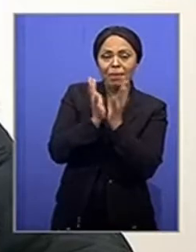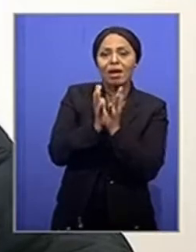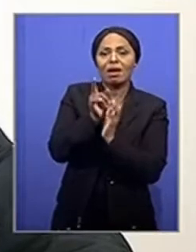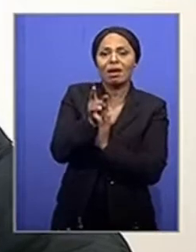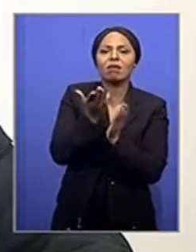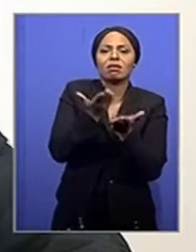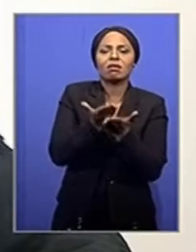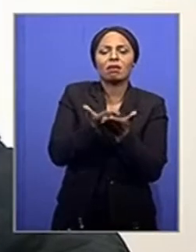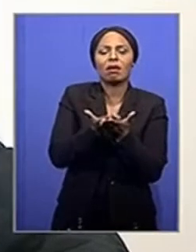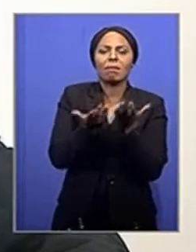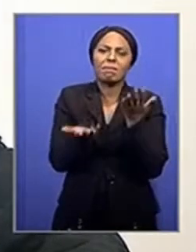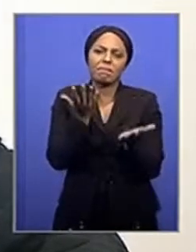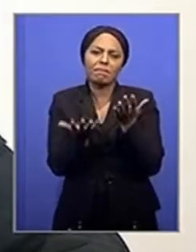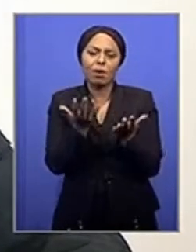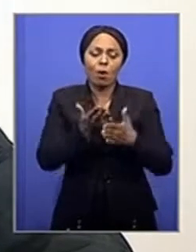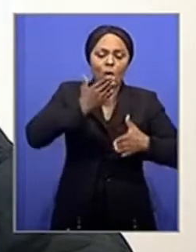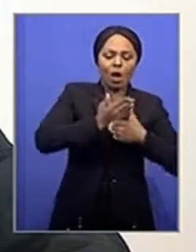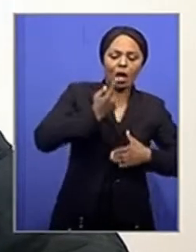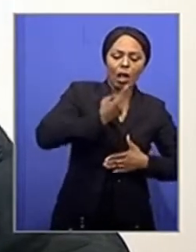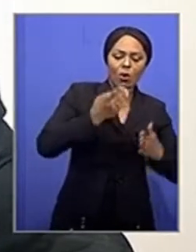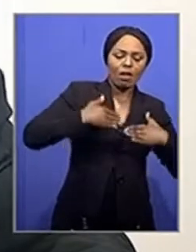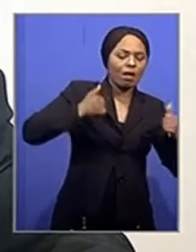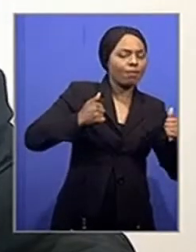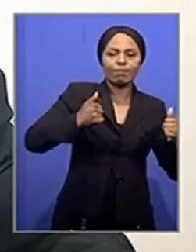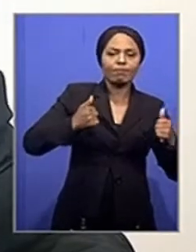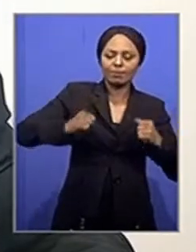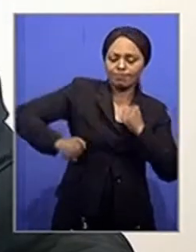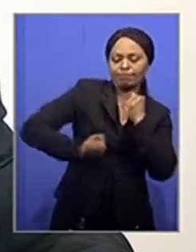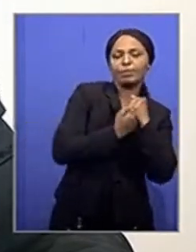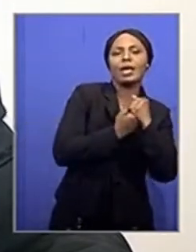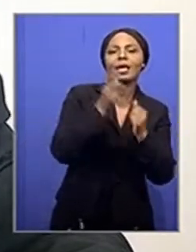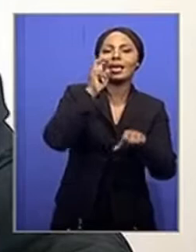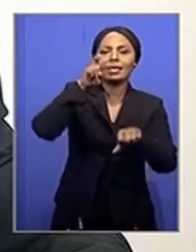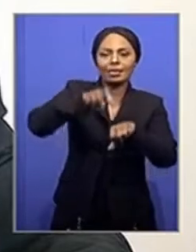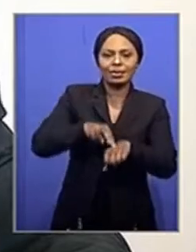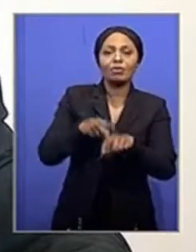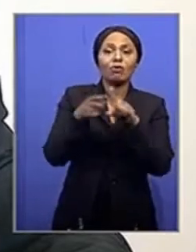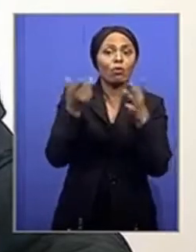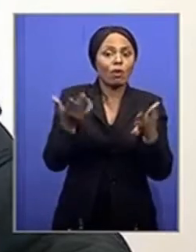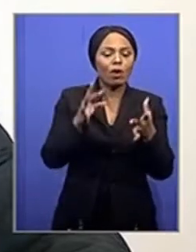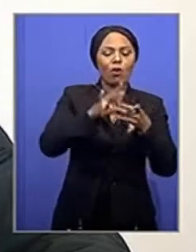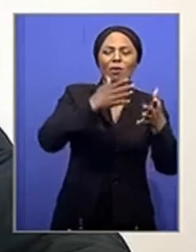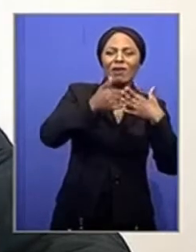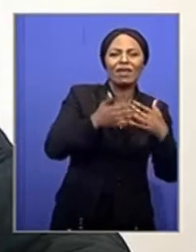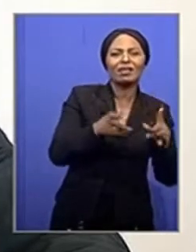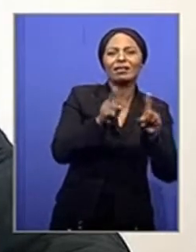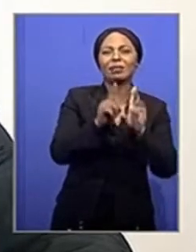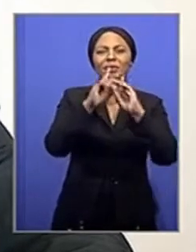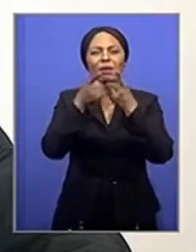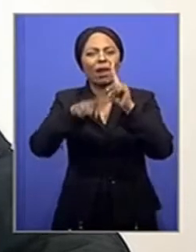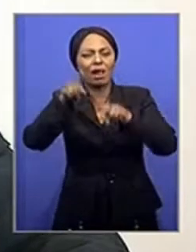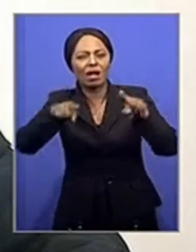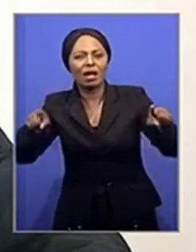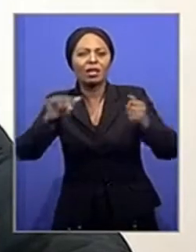with. We won't be able to do it alone as health. We will need the assistance of Home Affairs, other departments, sports